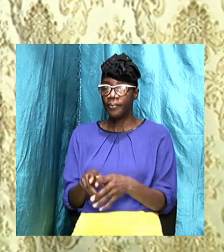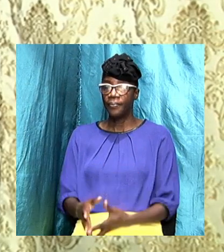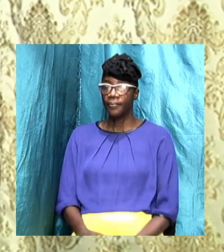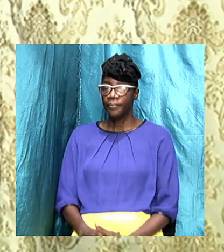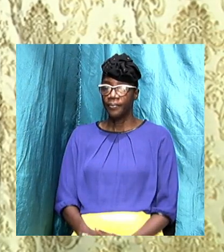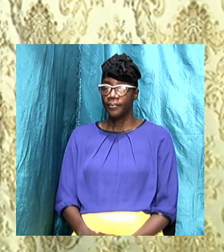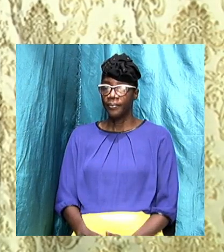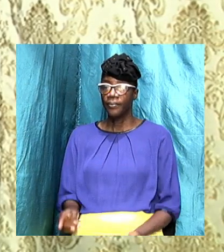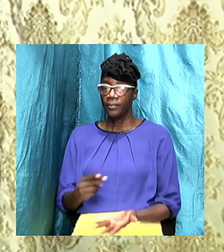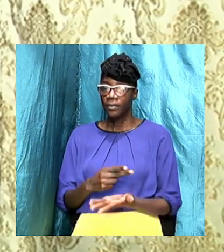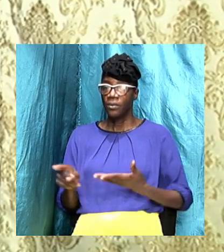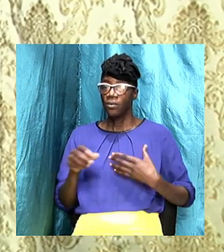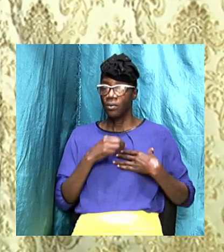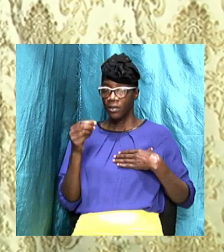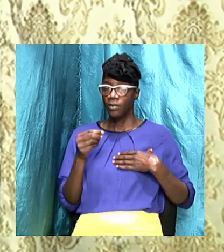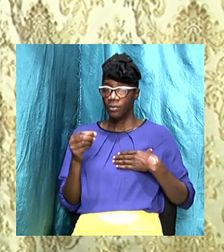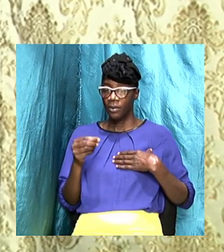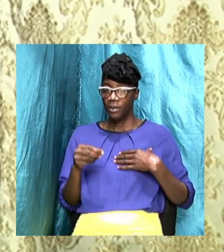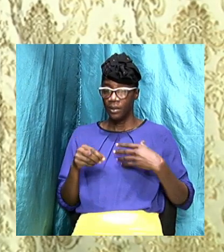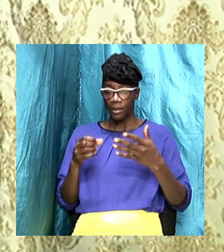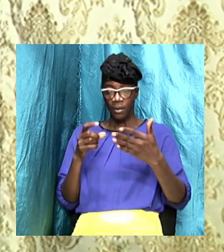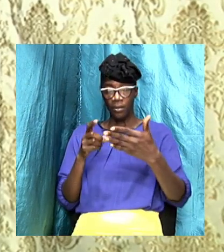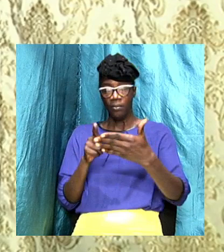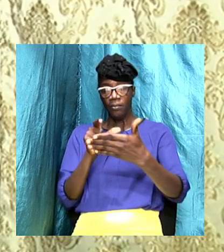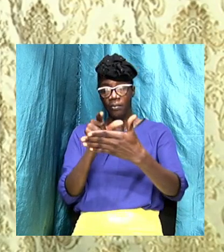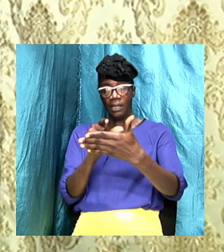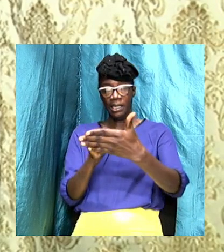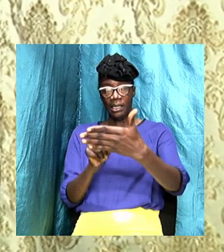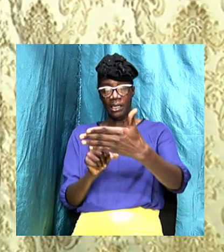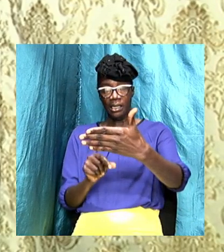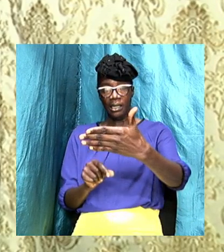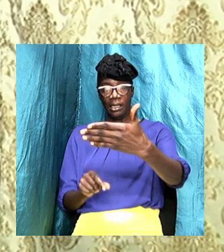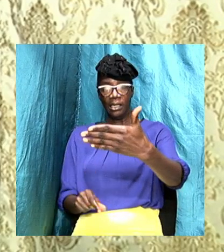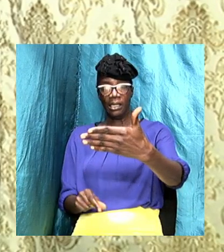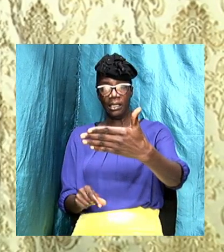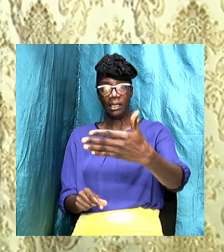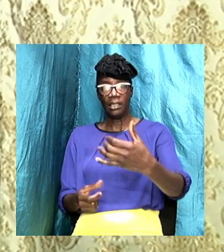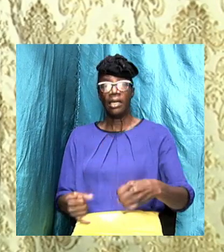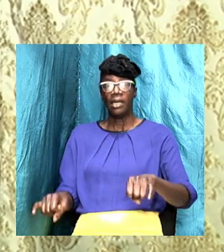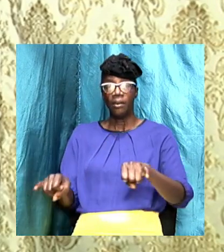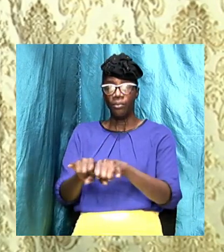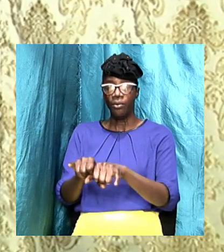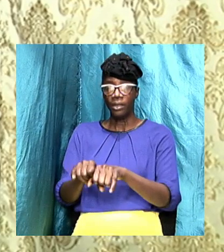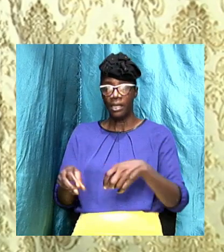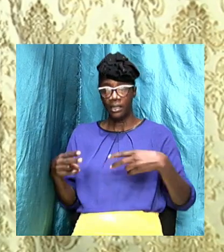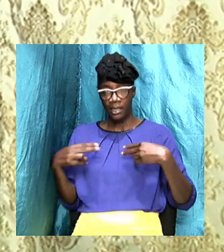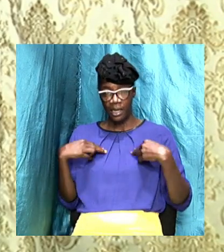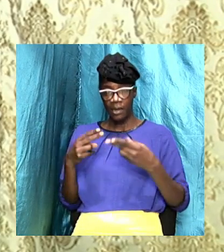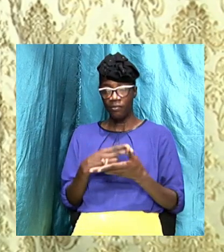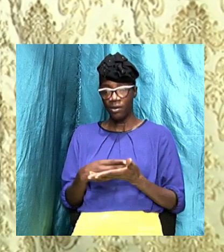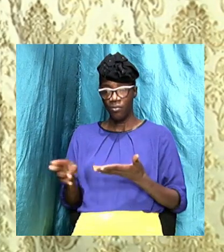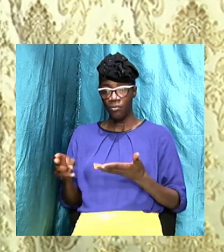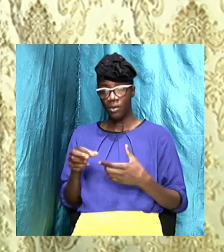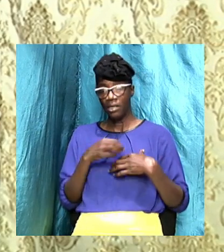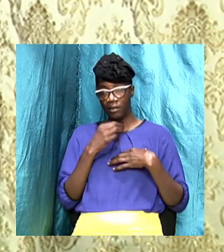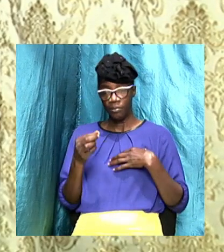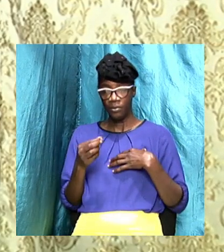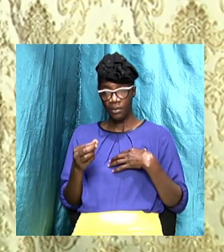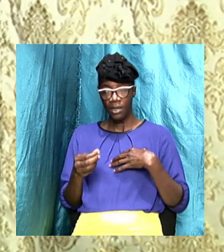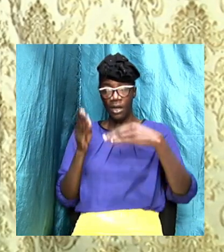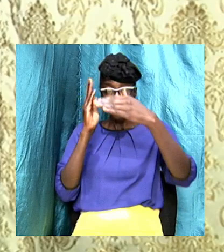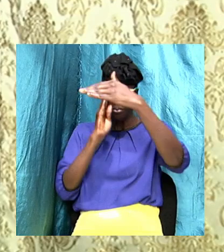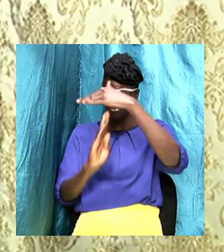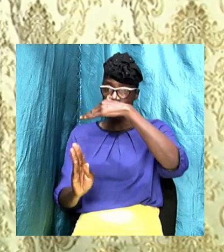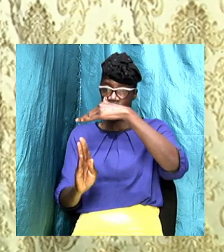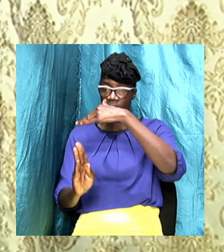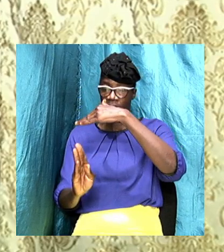at the Holy Spirit, and we list them in points. We say we look at the importance of having the Holy Spirit. We look at the prophecies